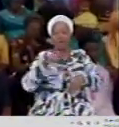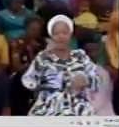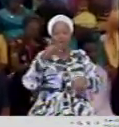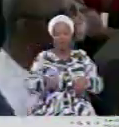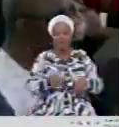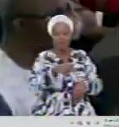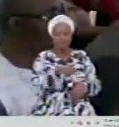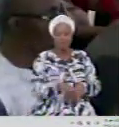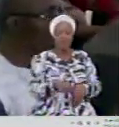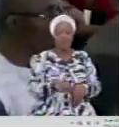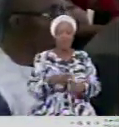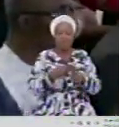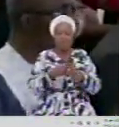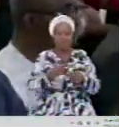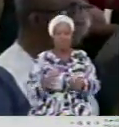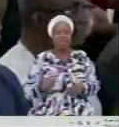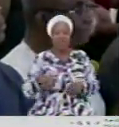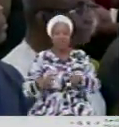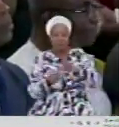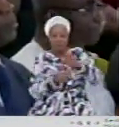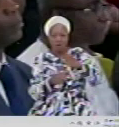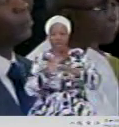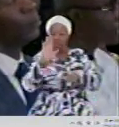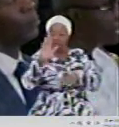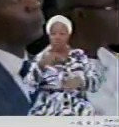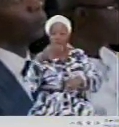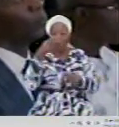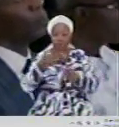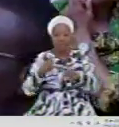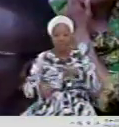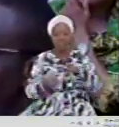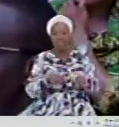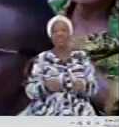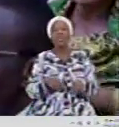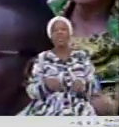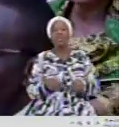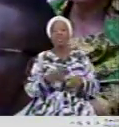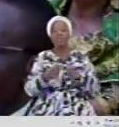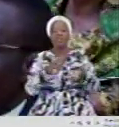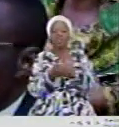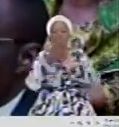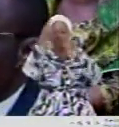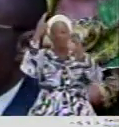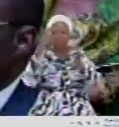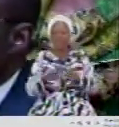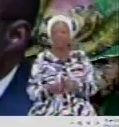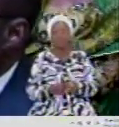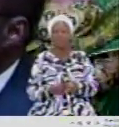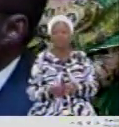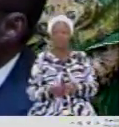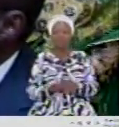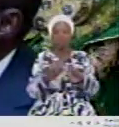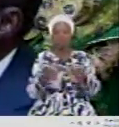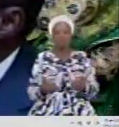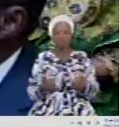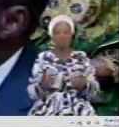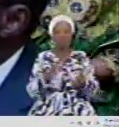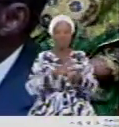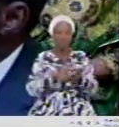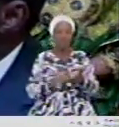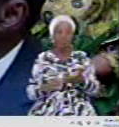shortly. Under your feet shortly, in Jesus' name. We're coming now to